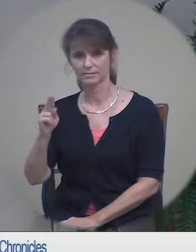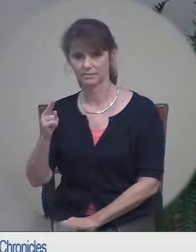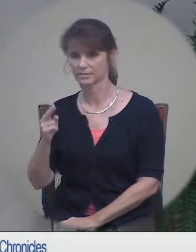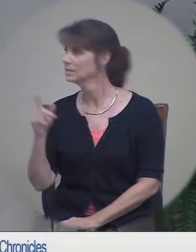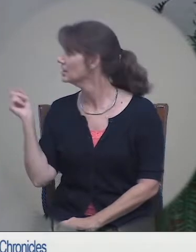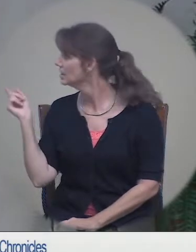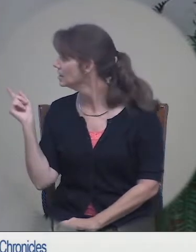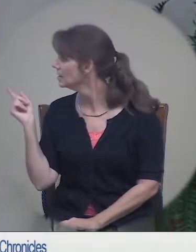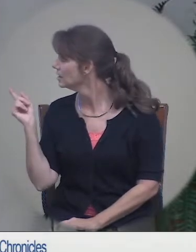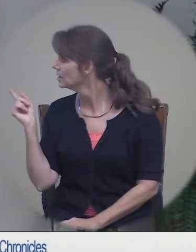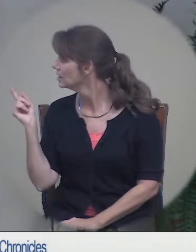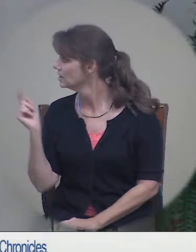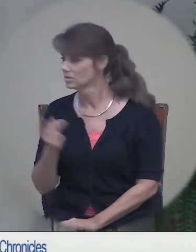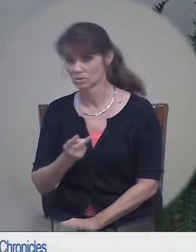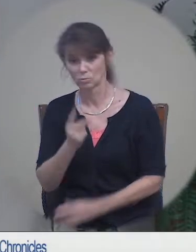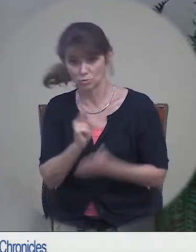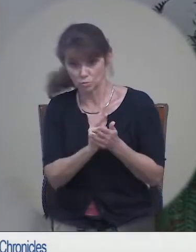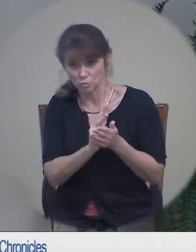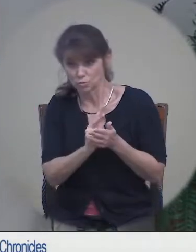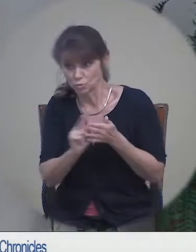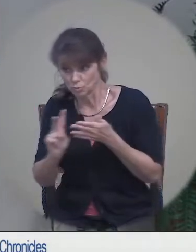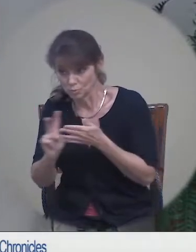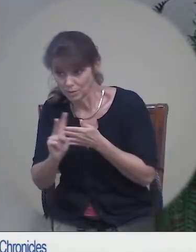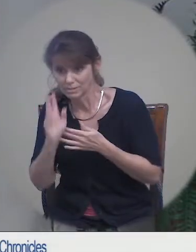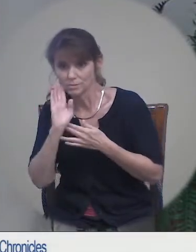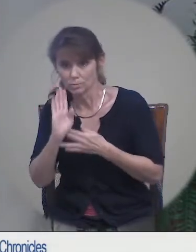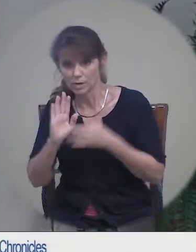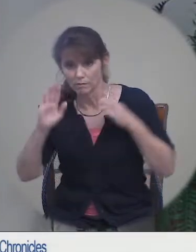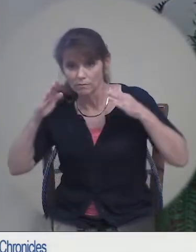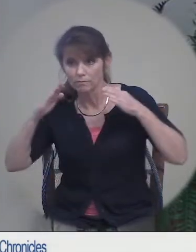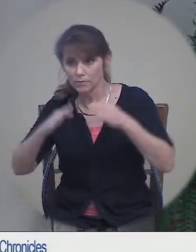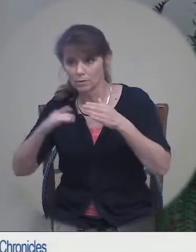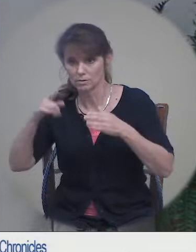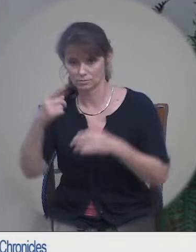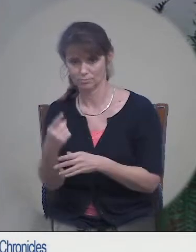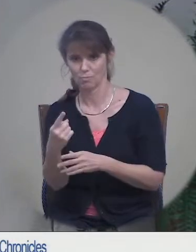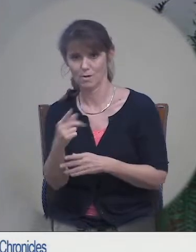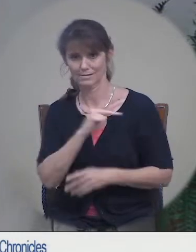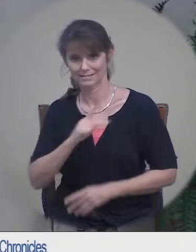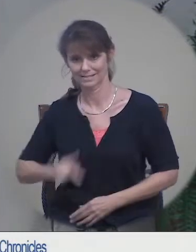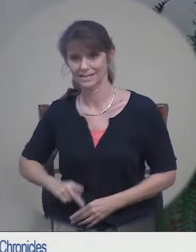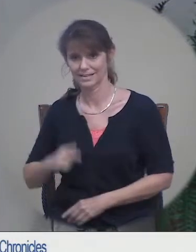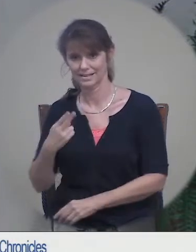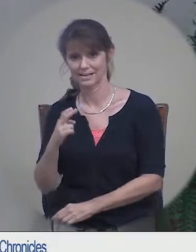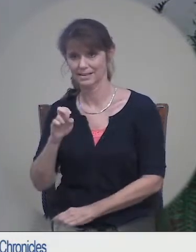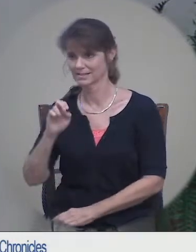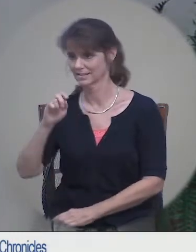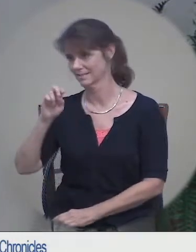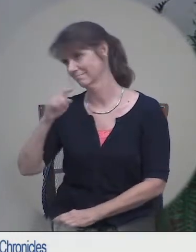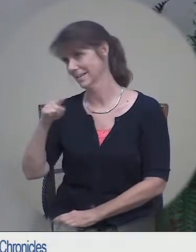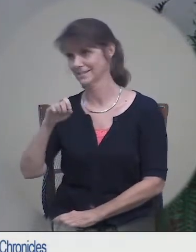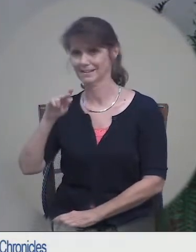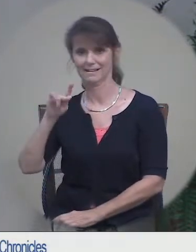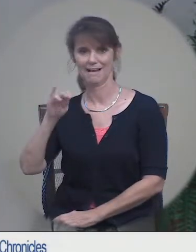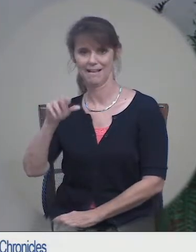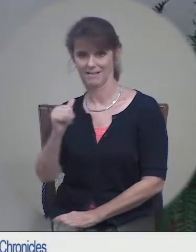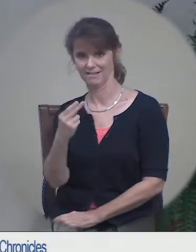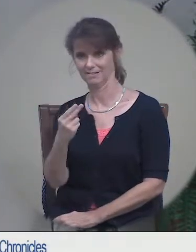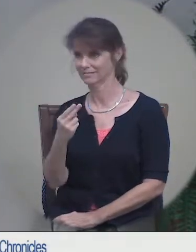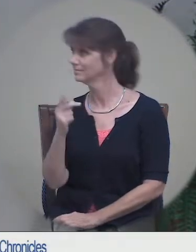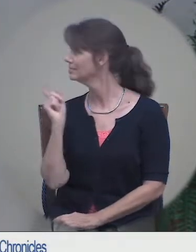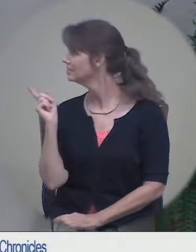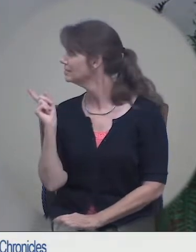on Hezekiah is because it seems, through God's perspective and the writers that he's chose to reveal his